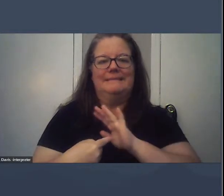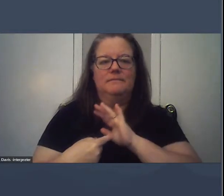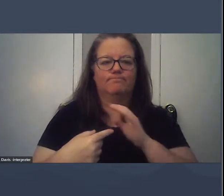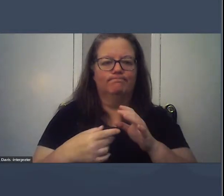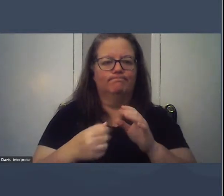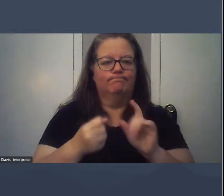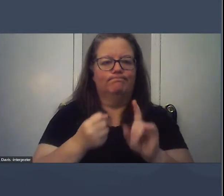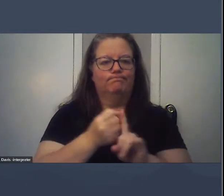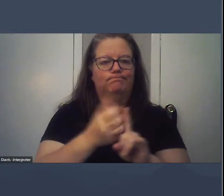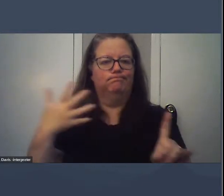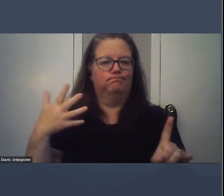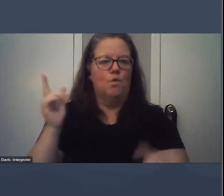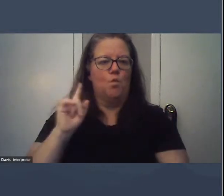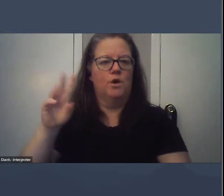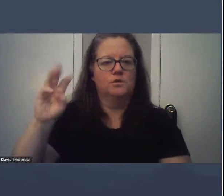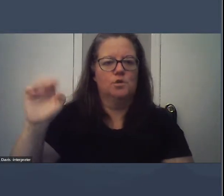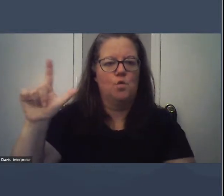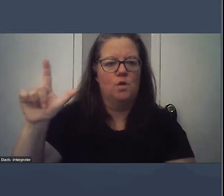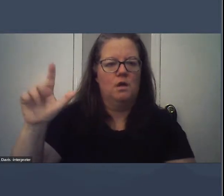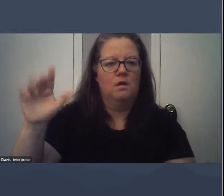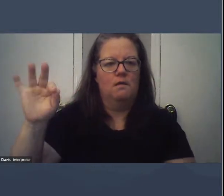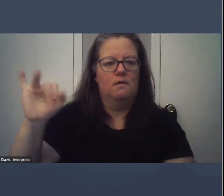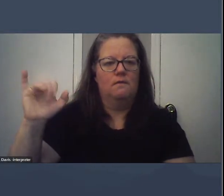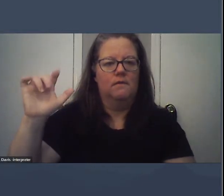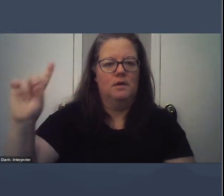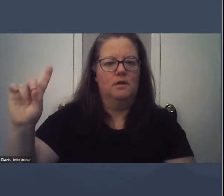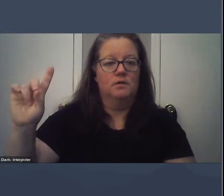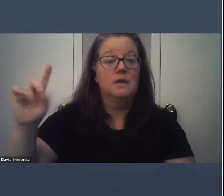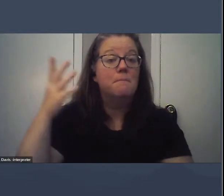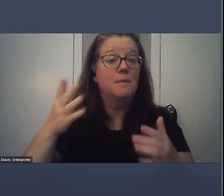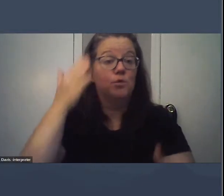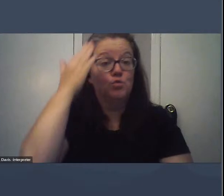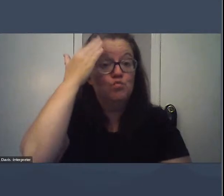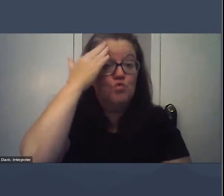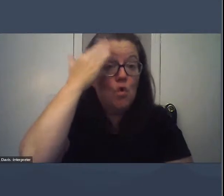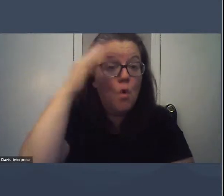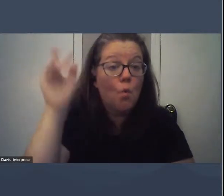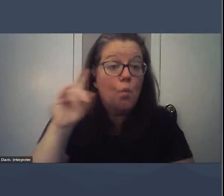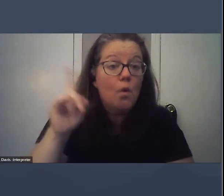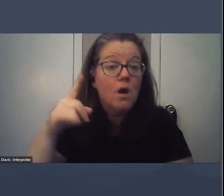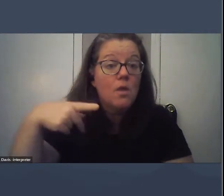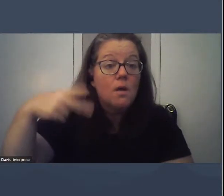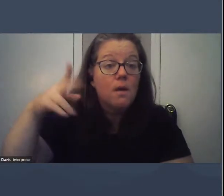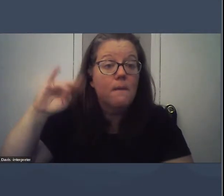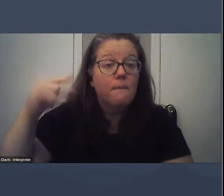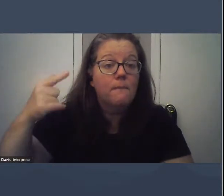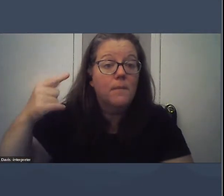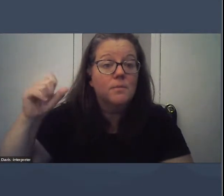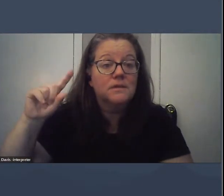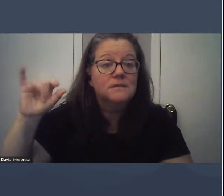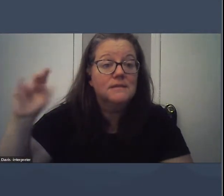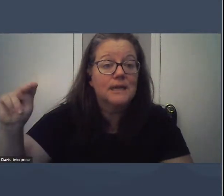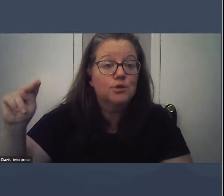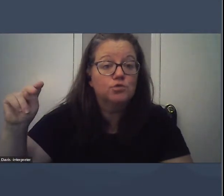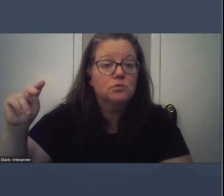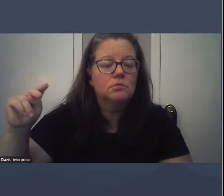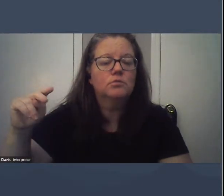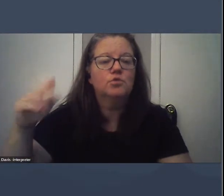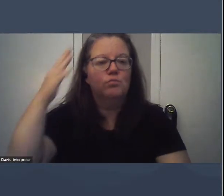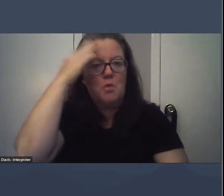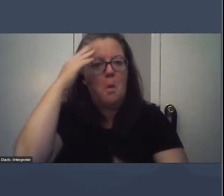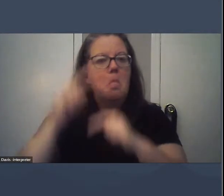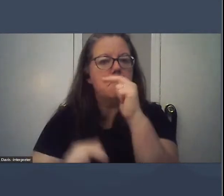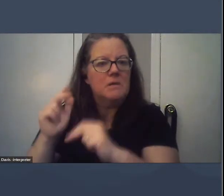scope and span of that, right? So you may know where a actual pumping station exists, bricks and mortar